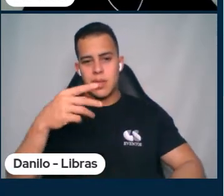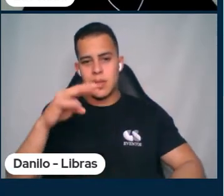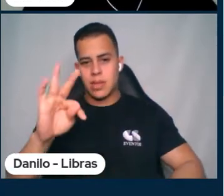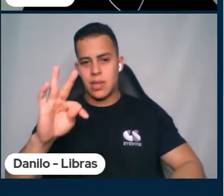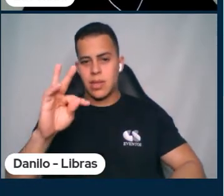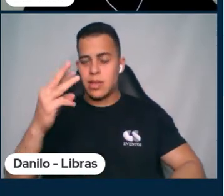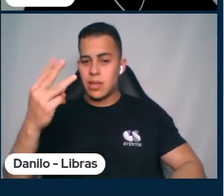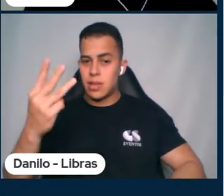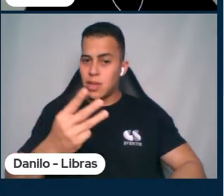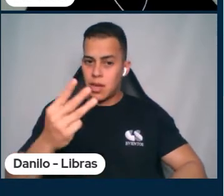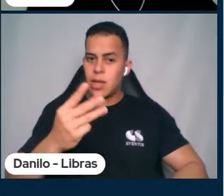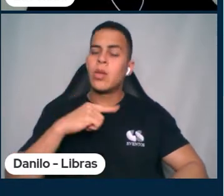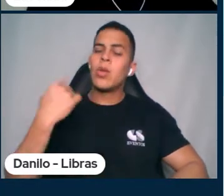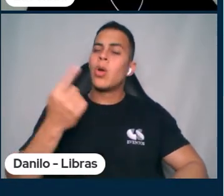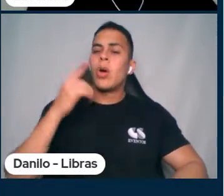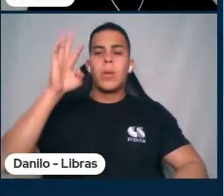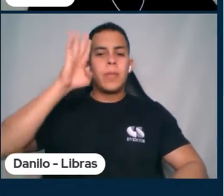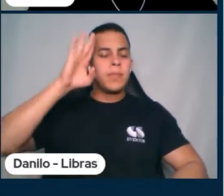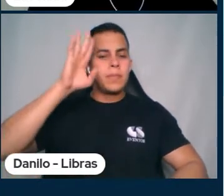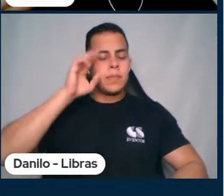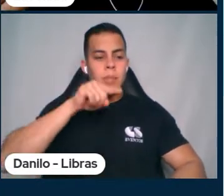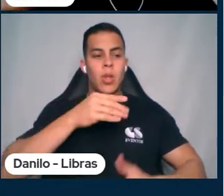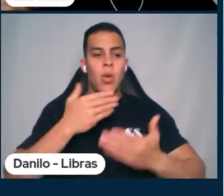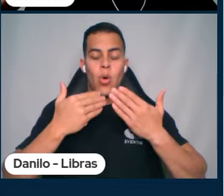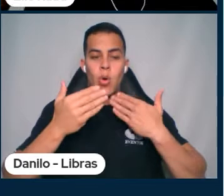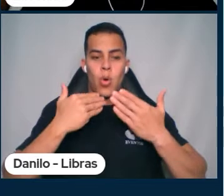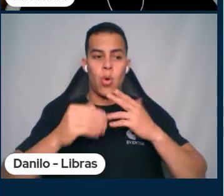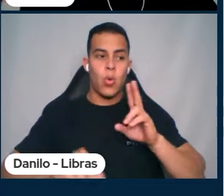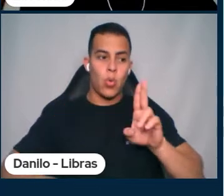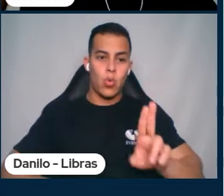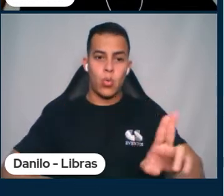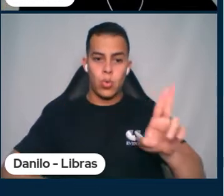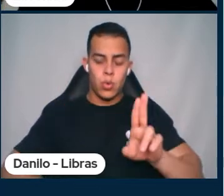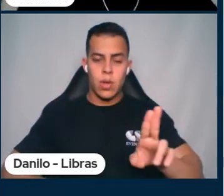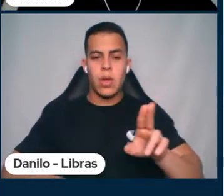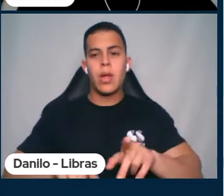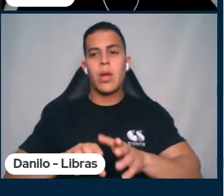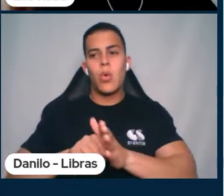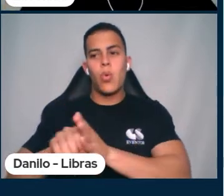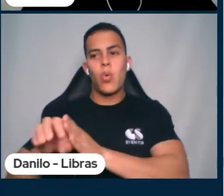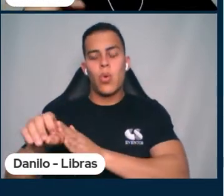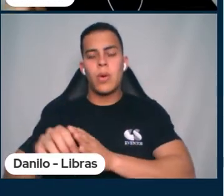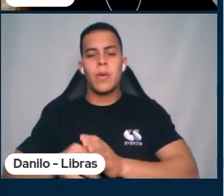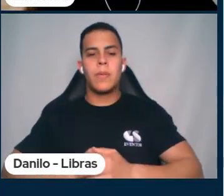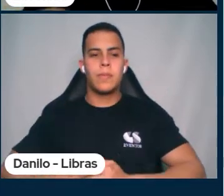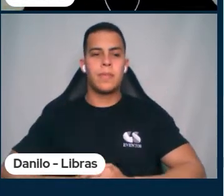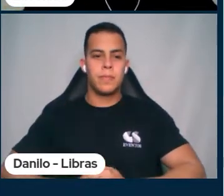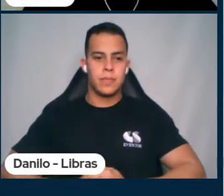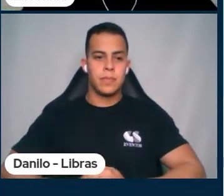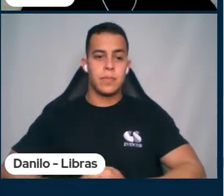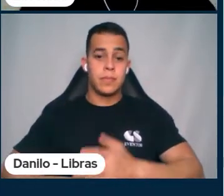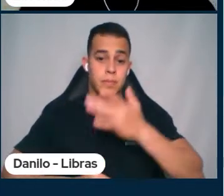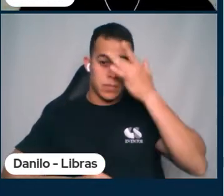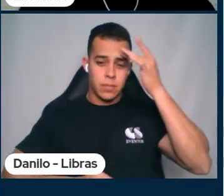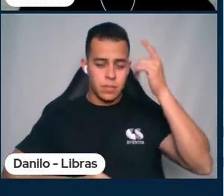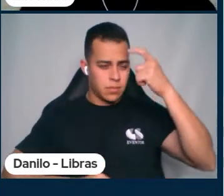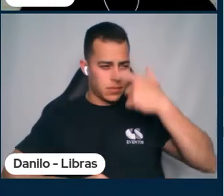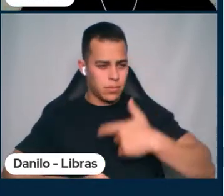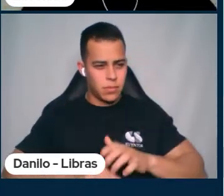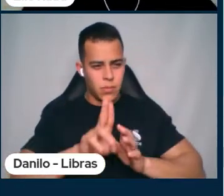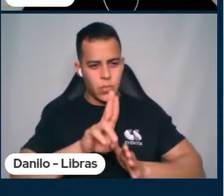GPT-3? And Google will provide the first organic result that we saw, which